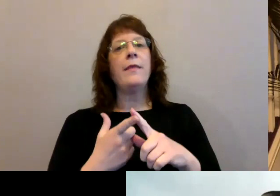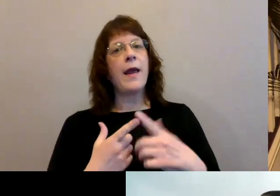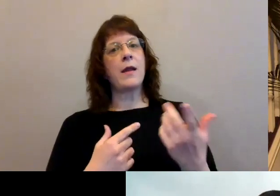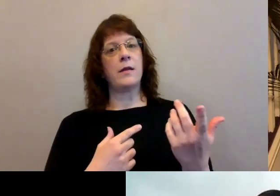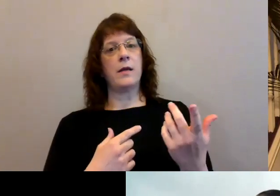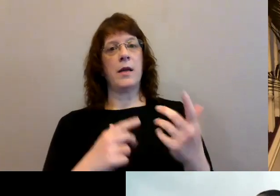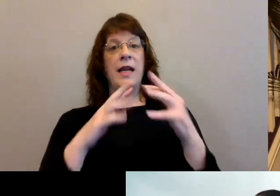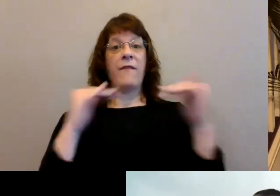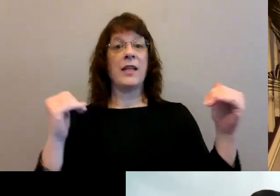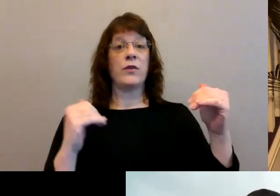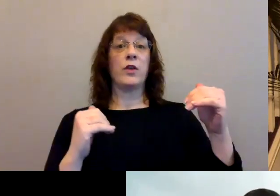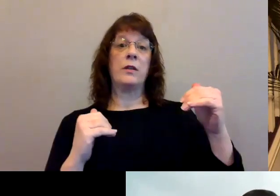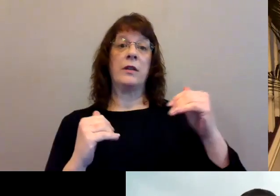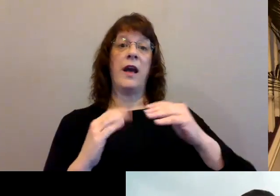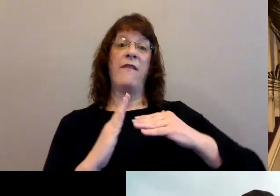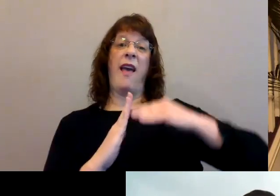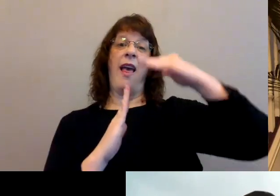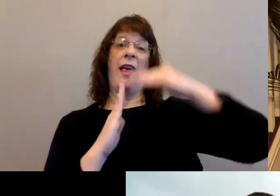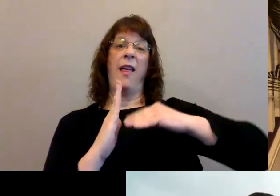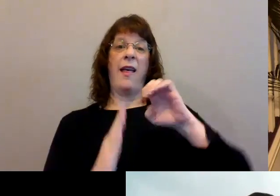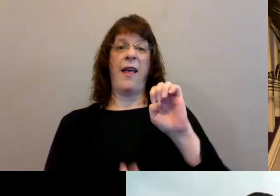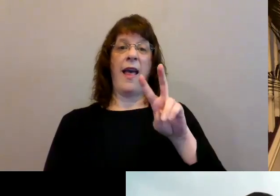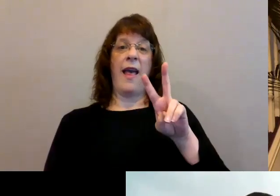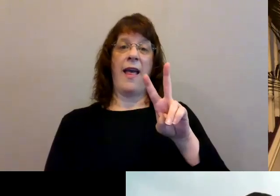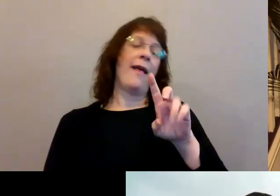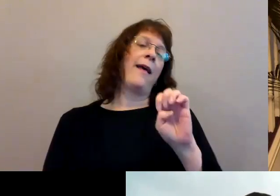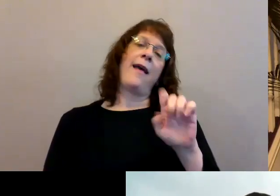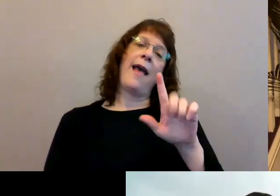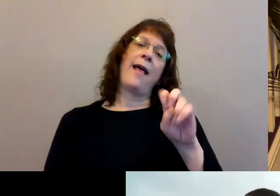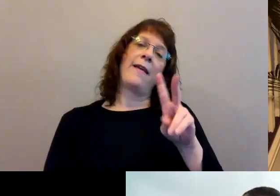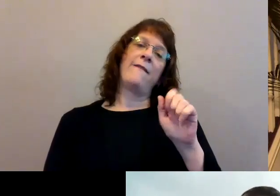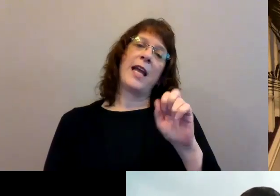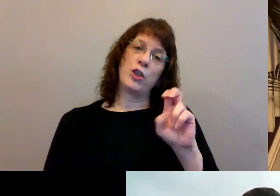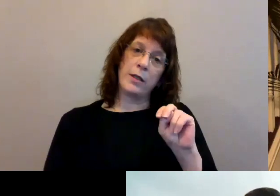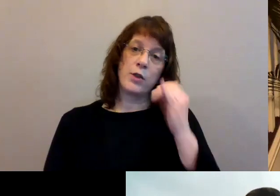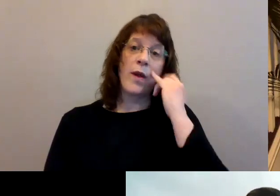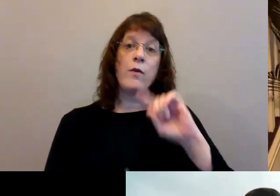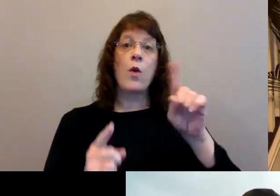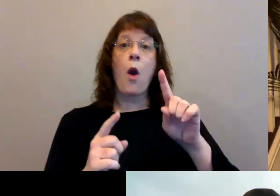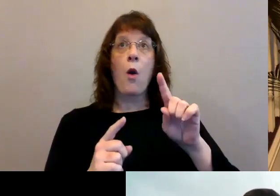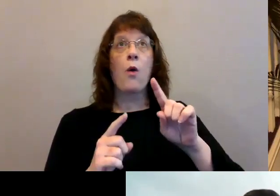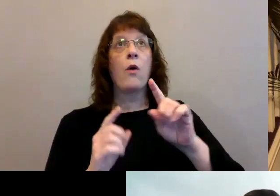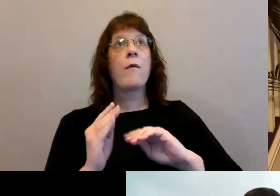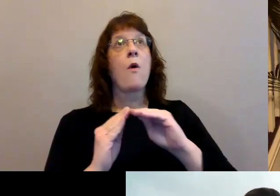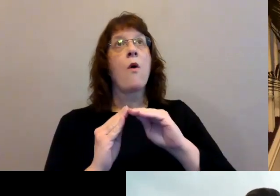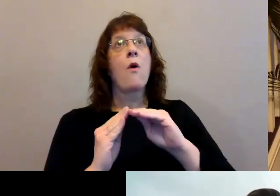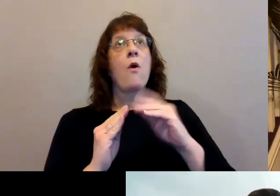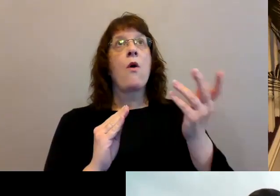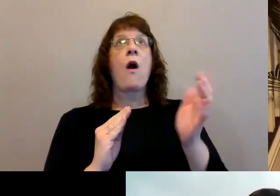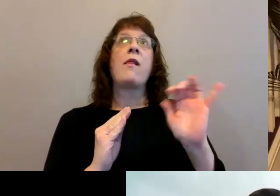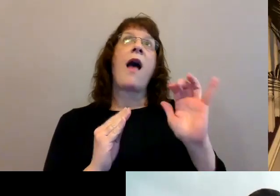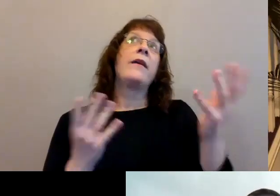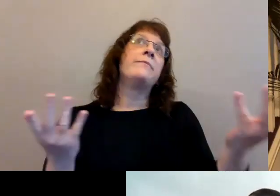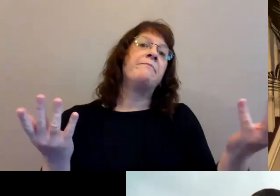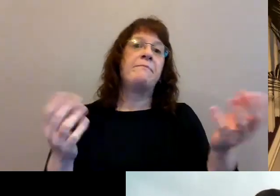diversity in elevation, or I guess like elevation per se. So like if you go up, if you have like an area